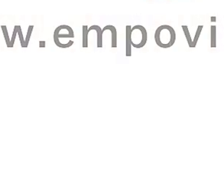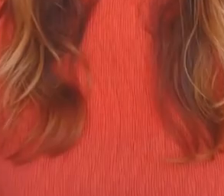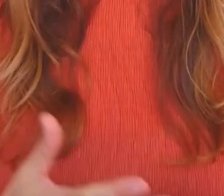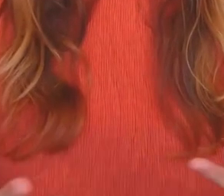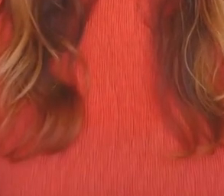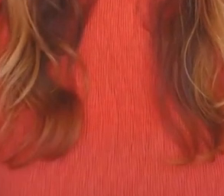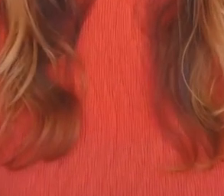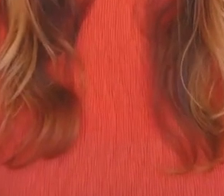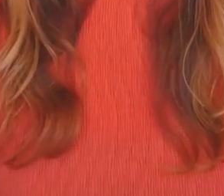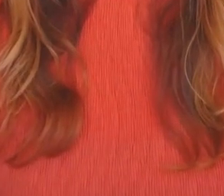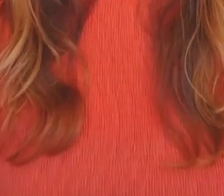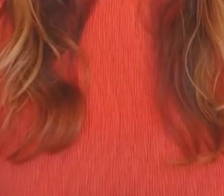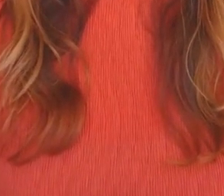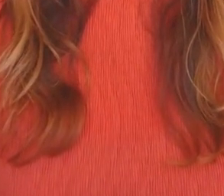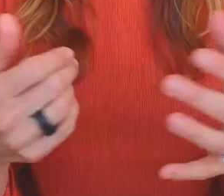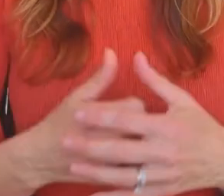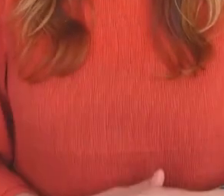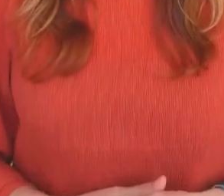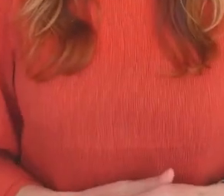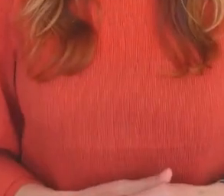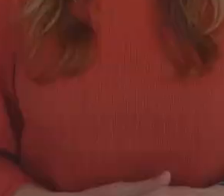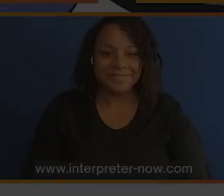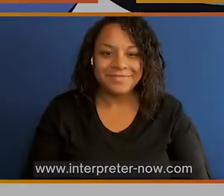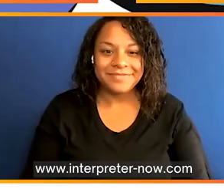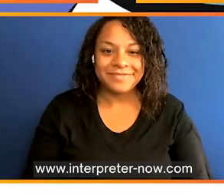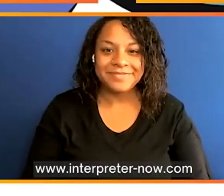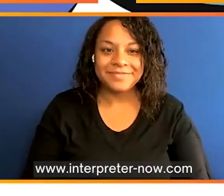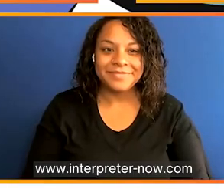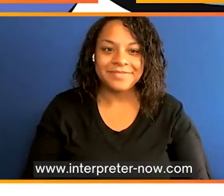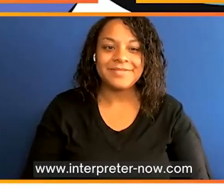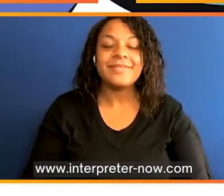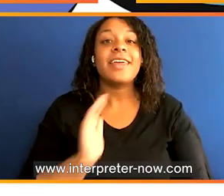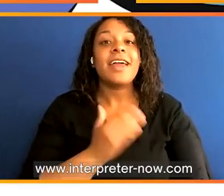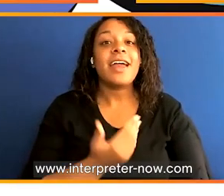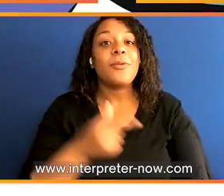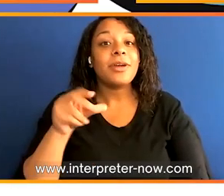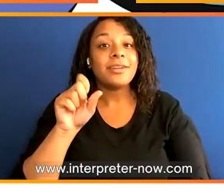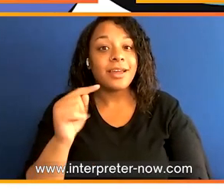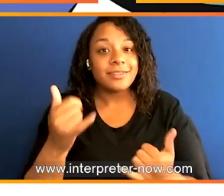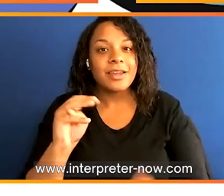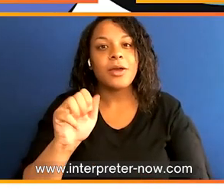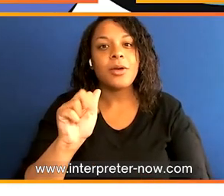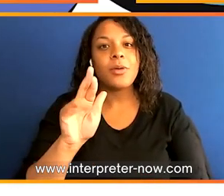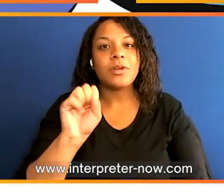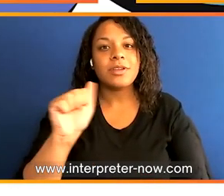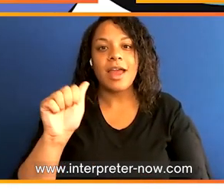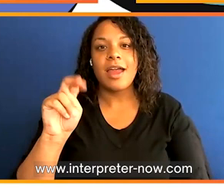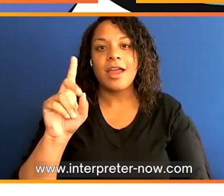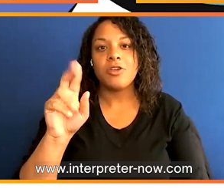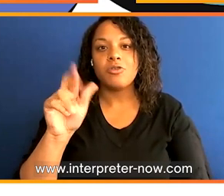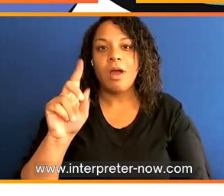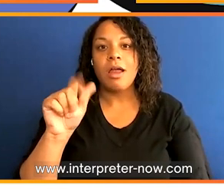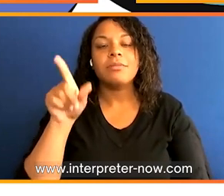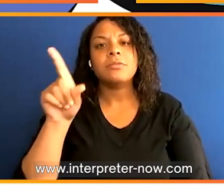E-M-P-O-V-I-A.co to check out more of my work. Let's get started. Our guest today is Marissa Andrada, who is